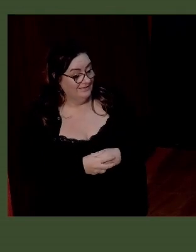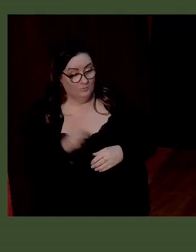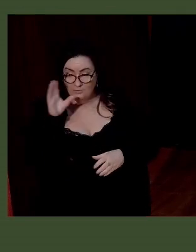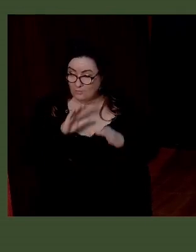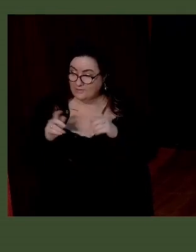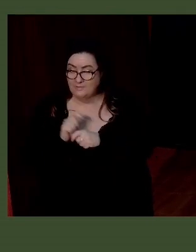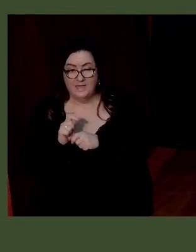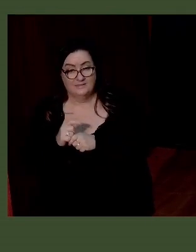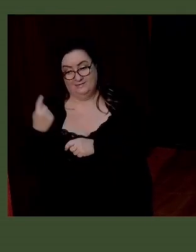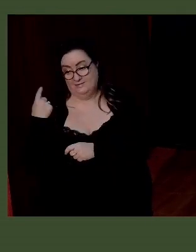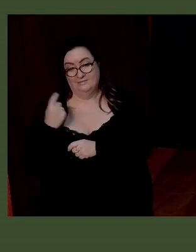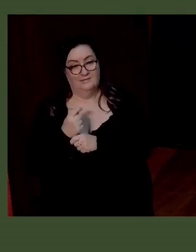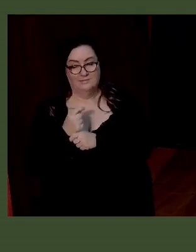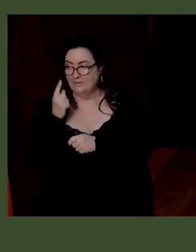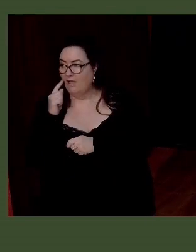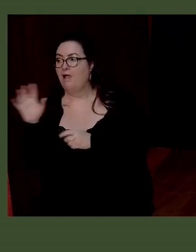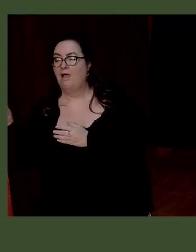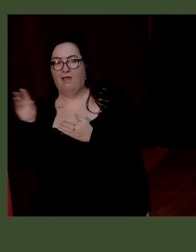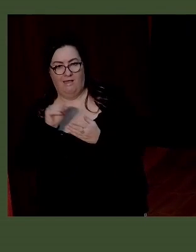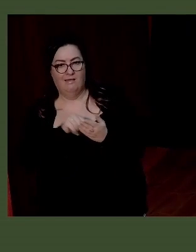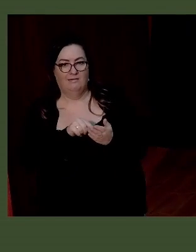best that was available at the time.